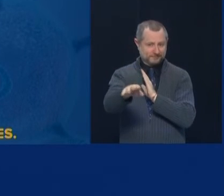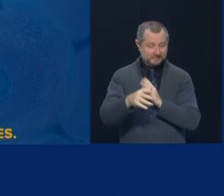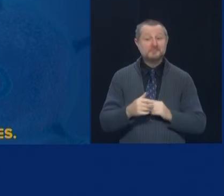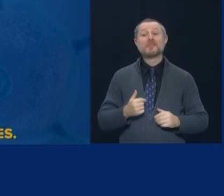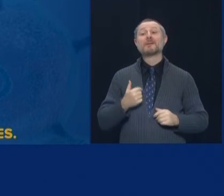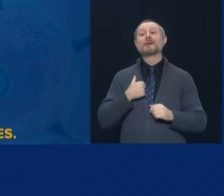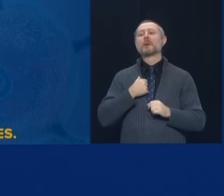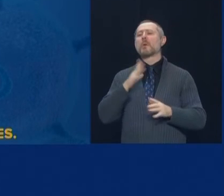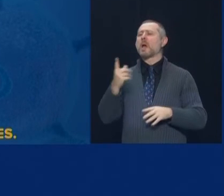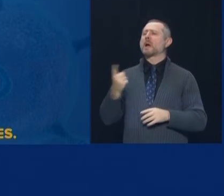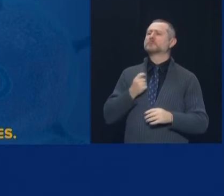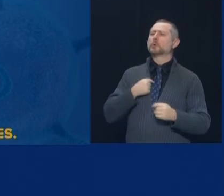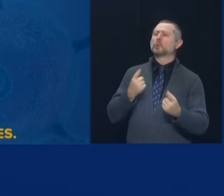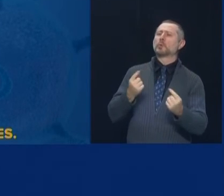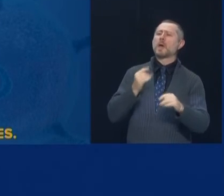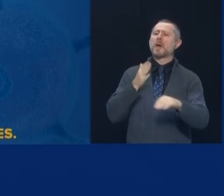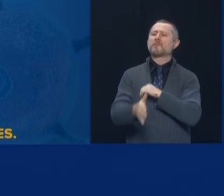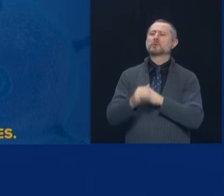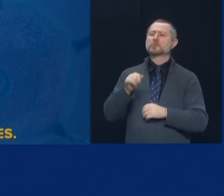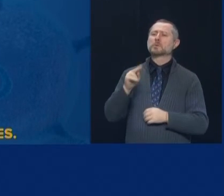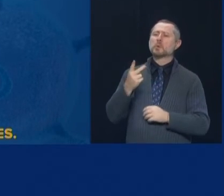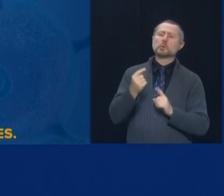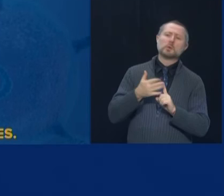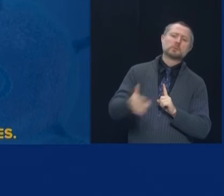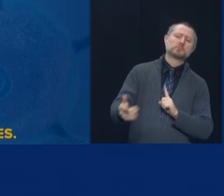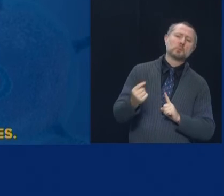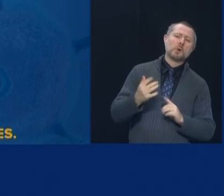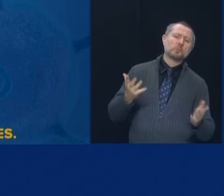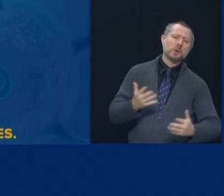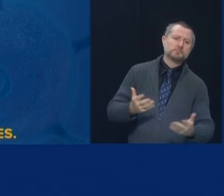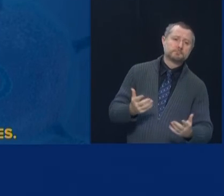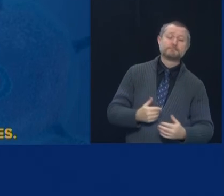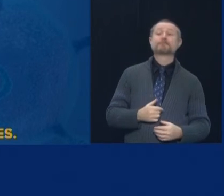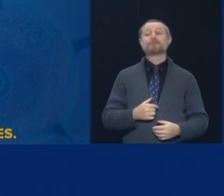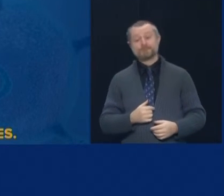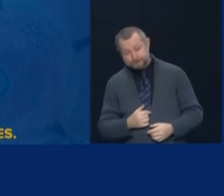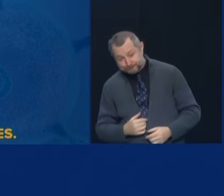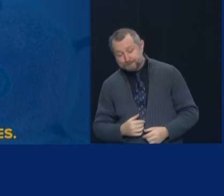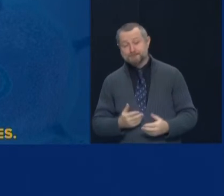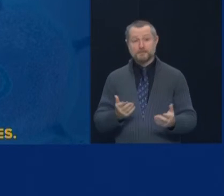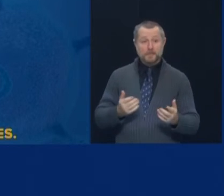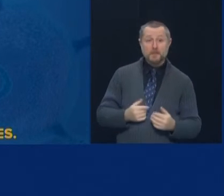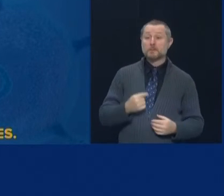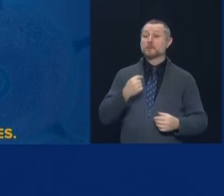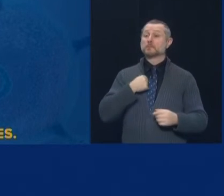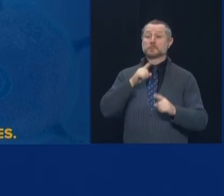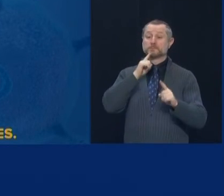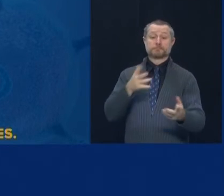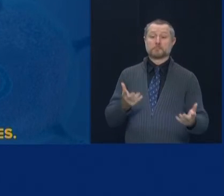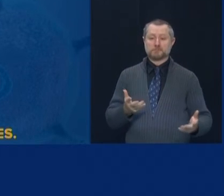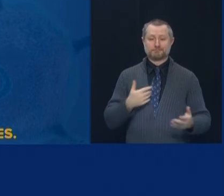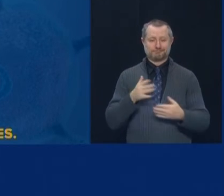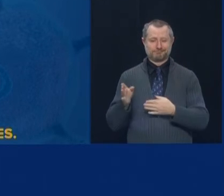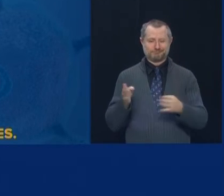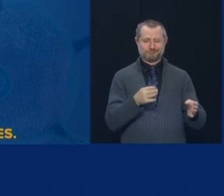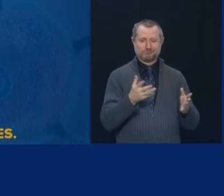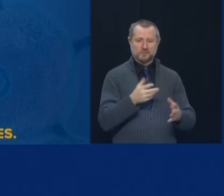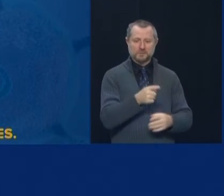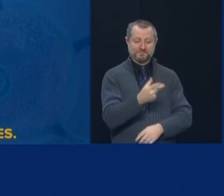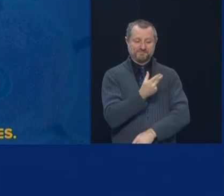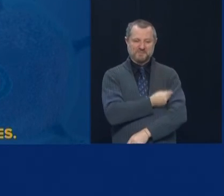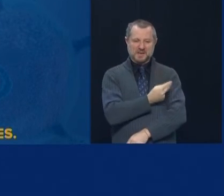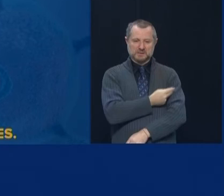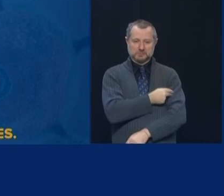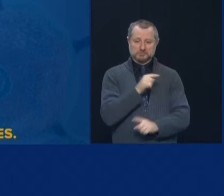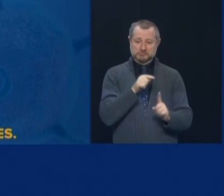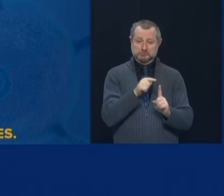then what happens after January 2nd? We then turn to how effective is the vaccination program going to